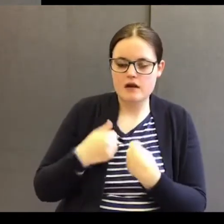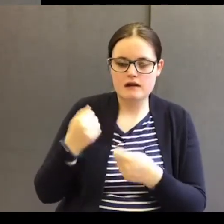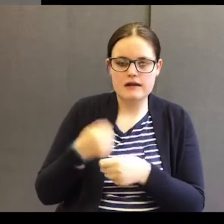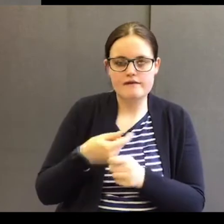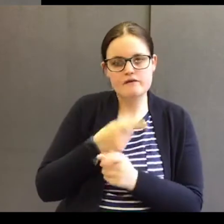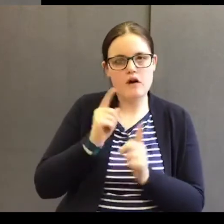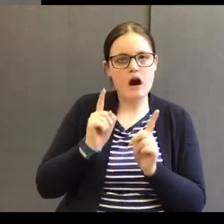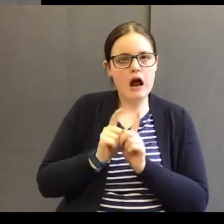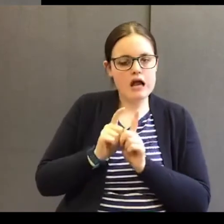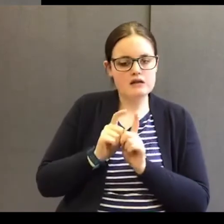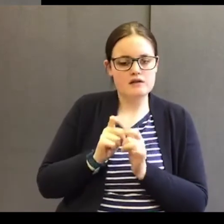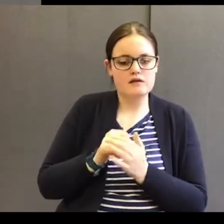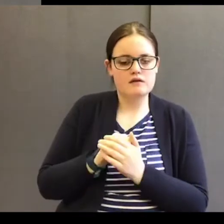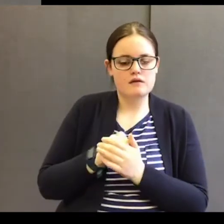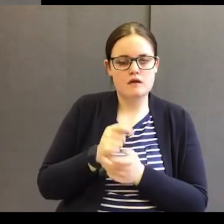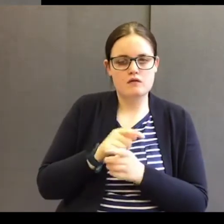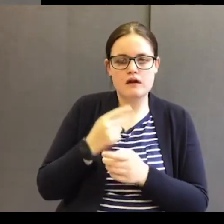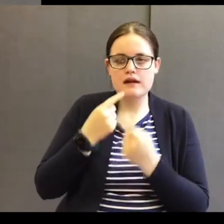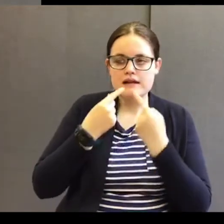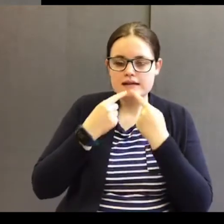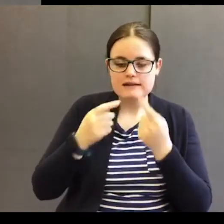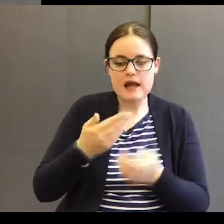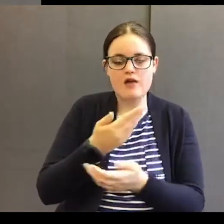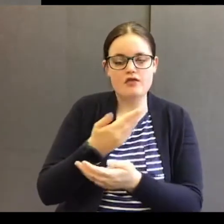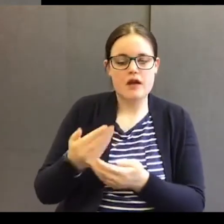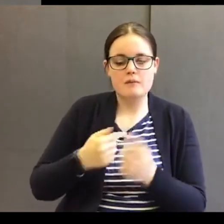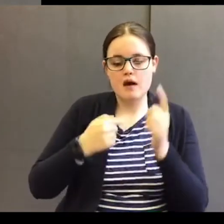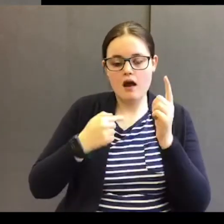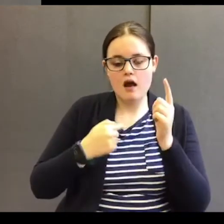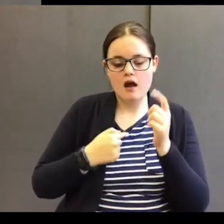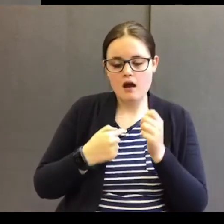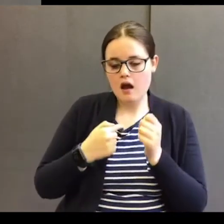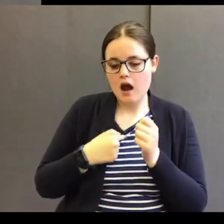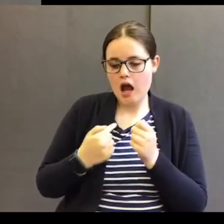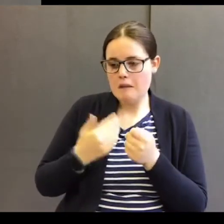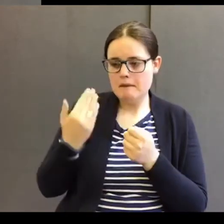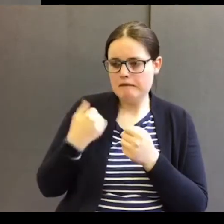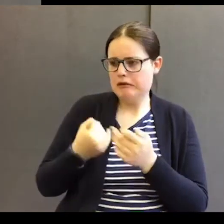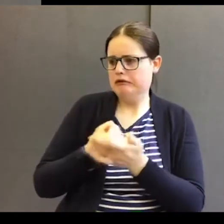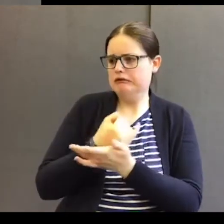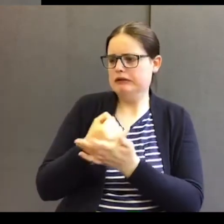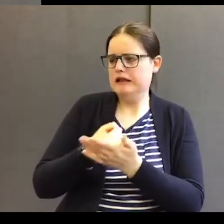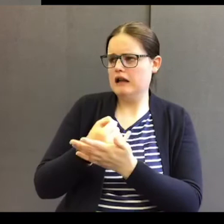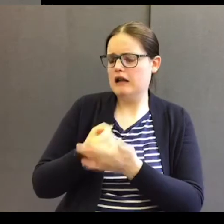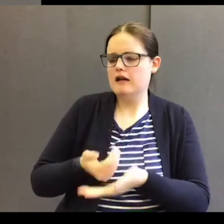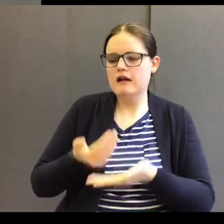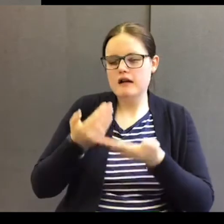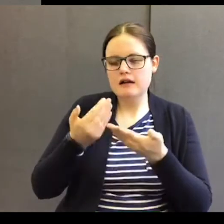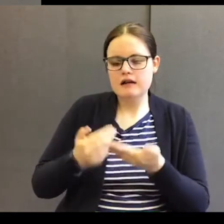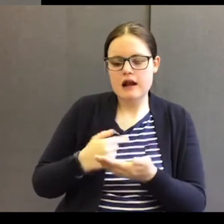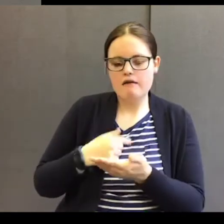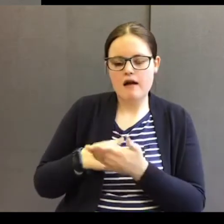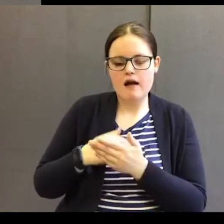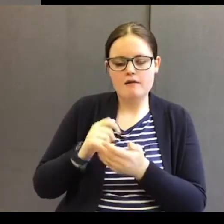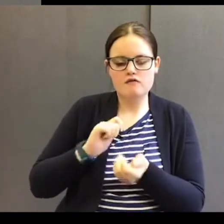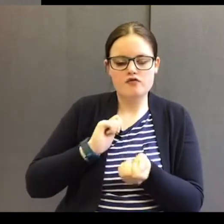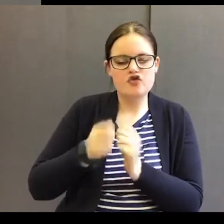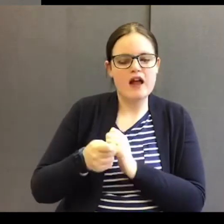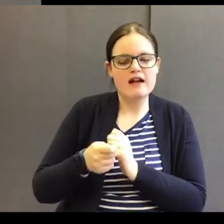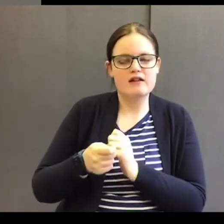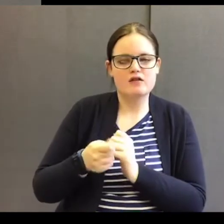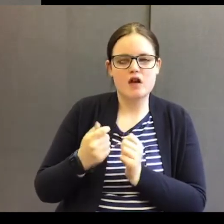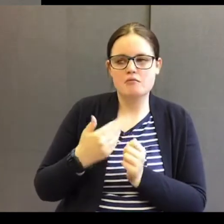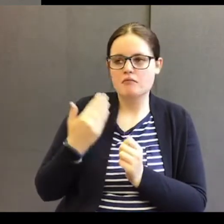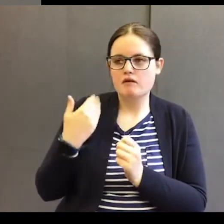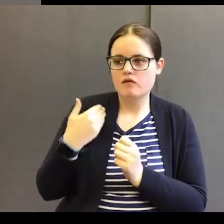tell them of what the Saviour did for us. We tell them, I was once this, and now